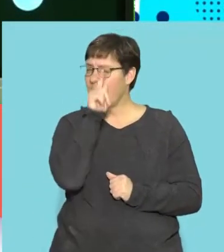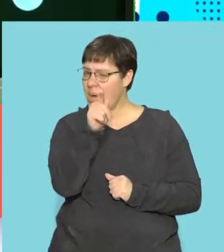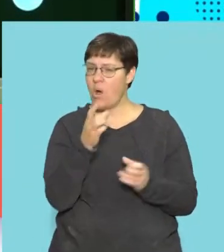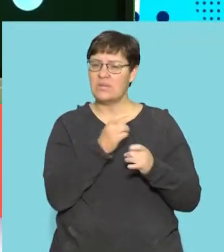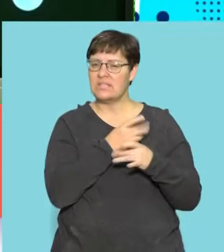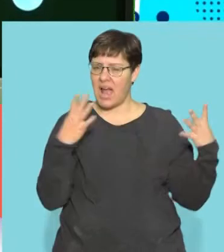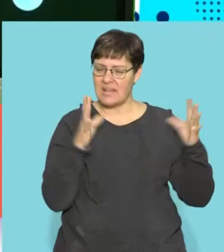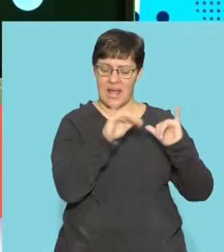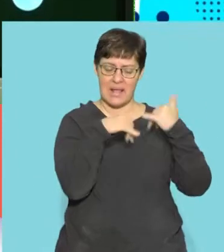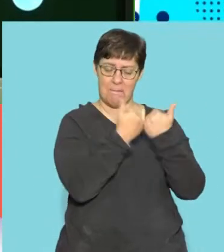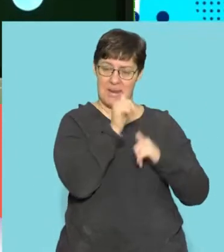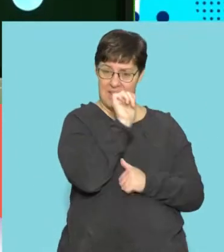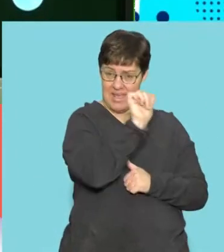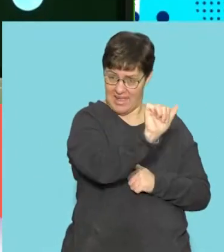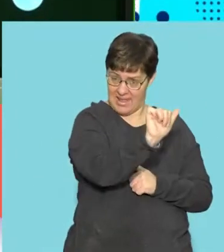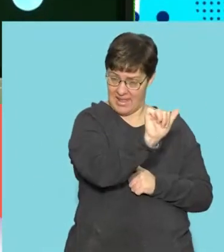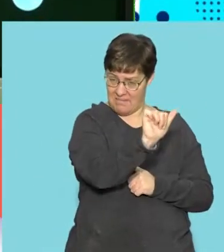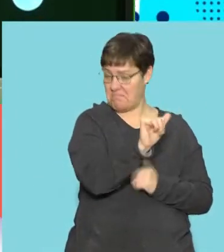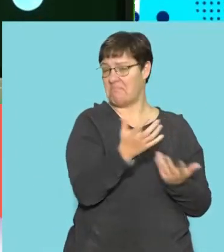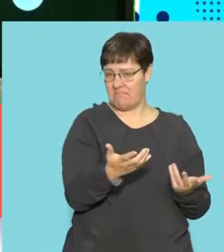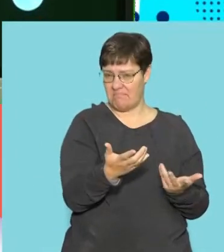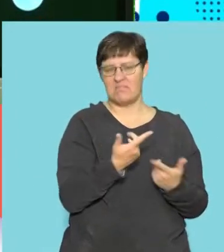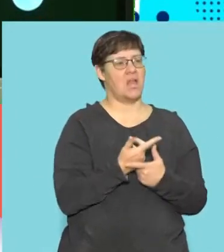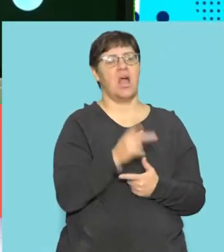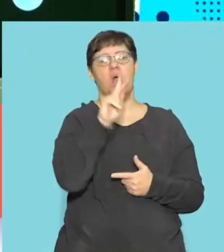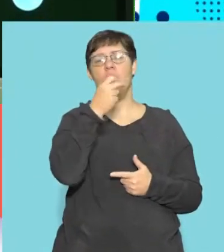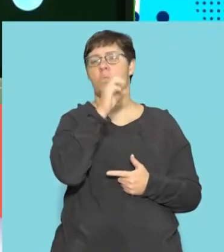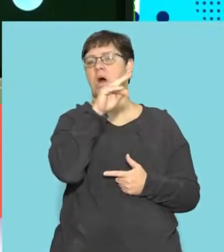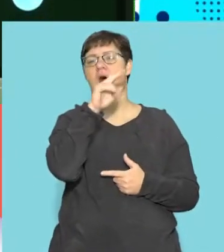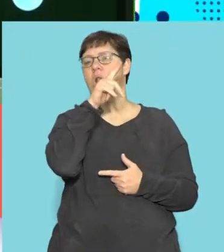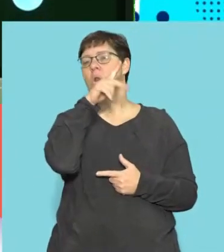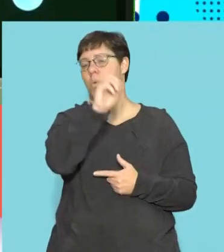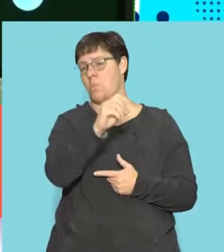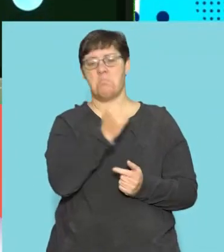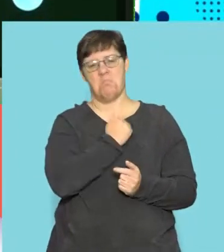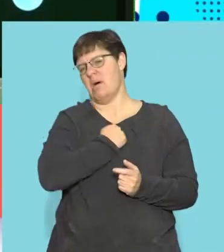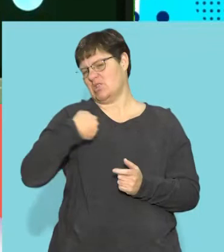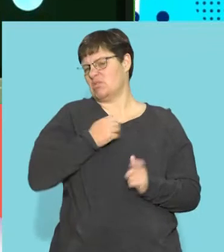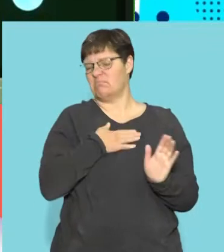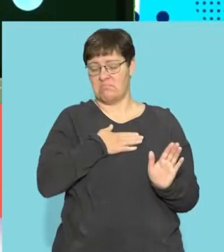started with company A, let's say company Khumalo, right? I'm using my surname.